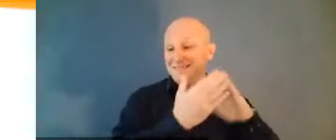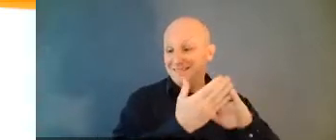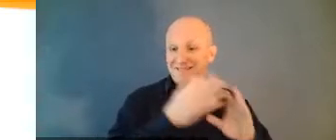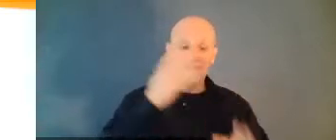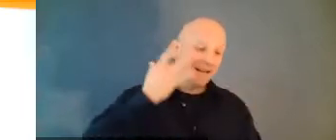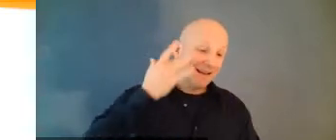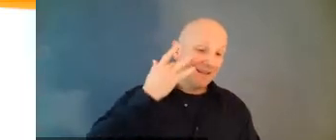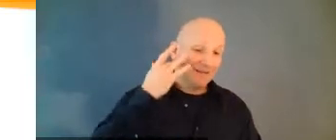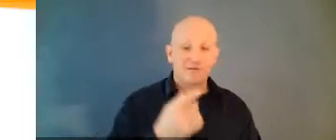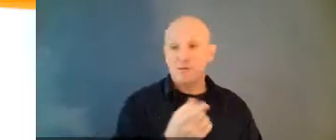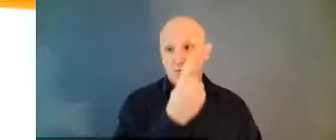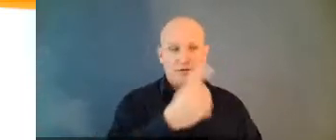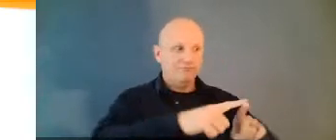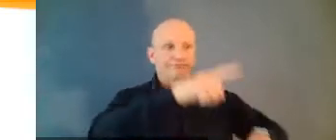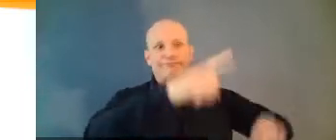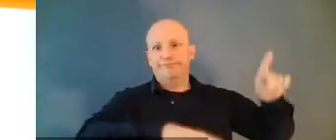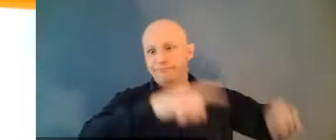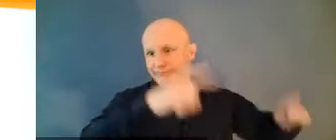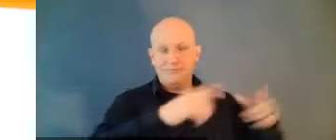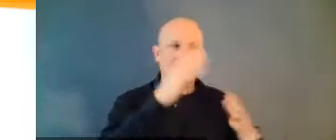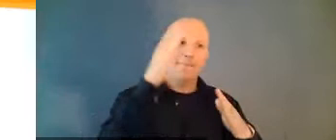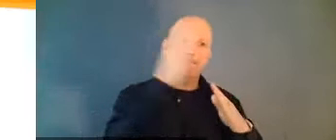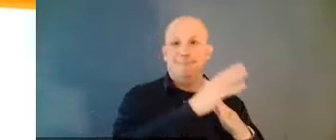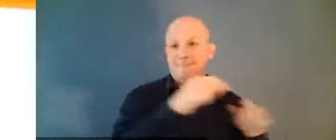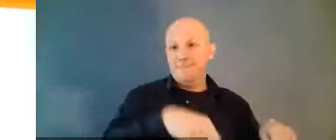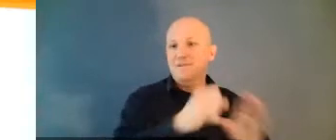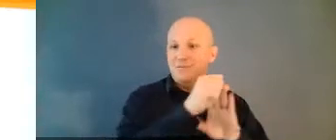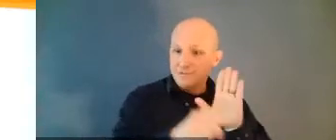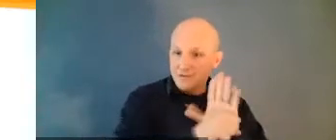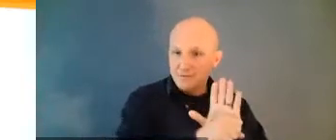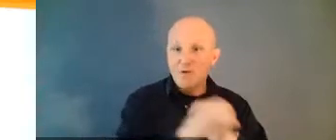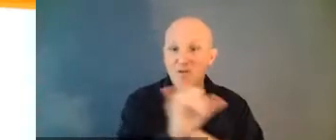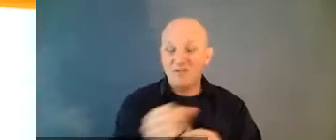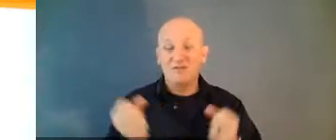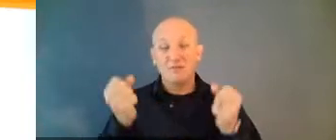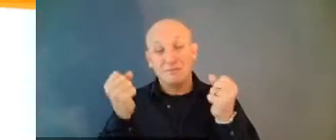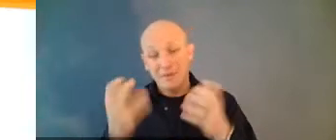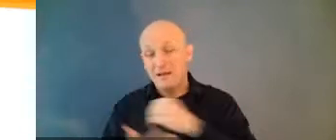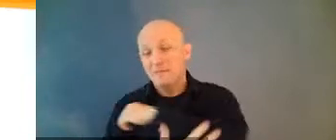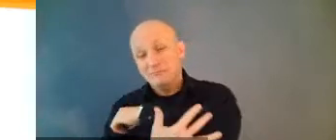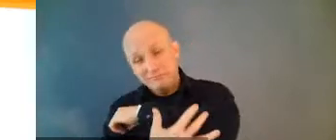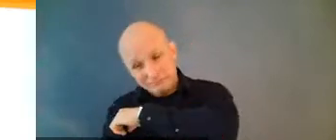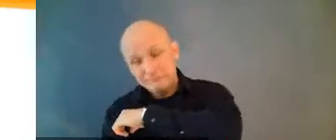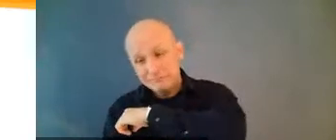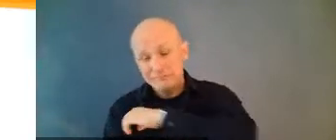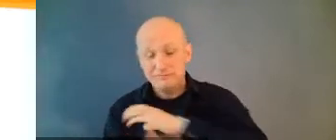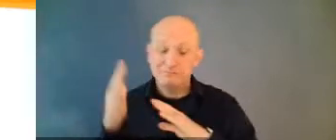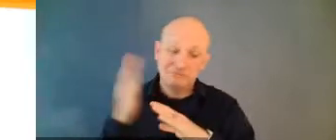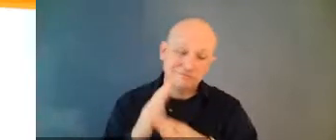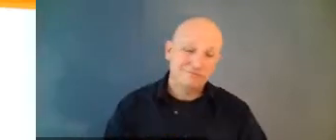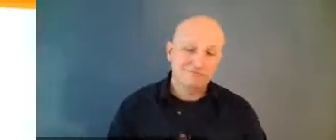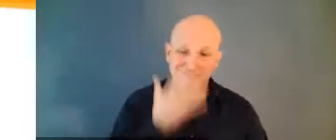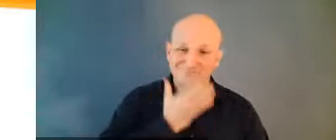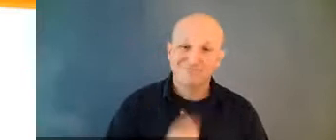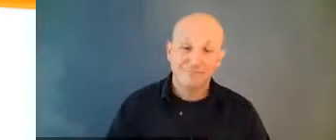diverse regions in the state, but it's also one of the most impoverished. Excuse me. So